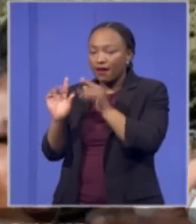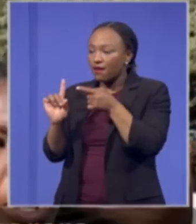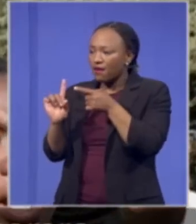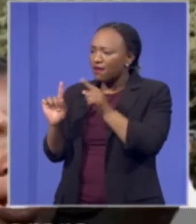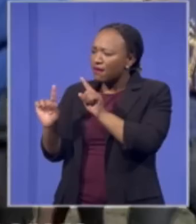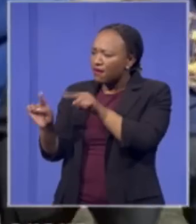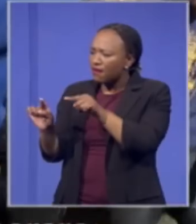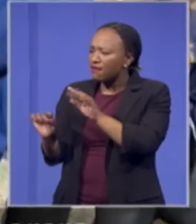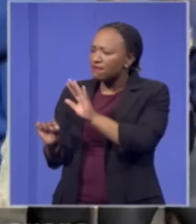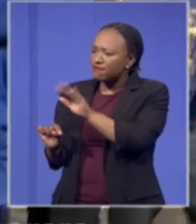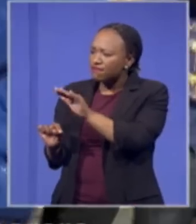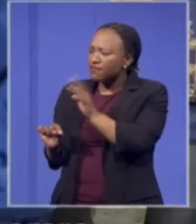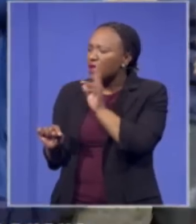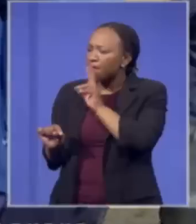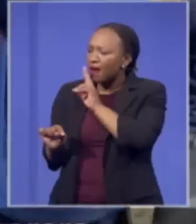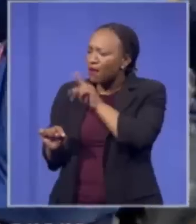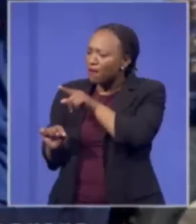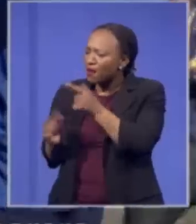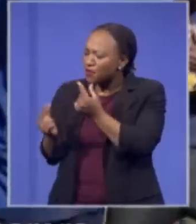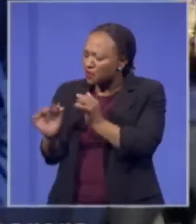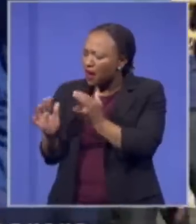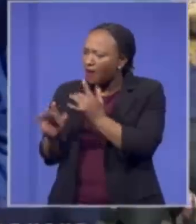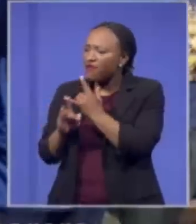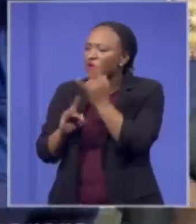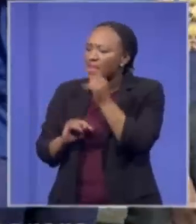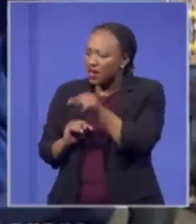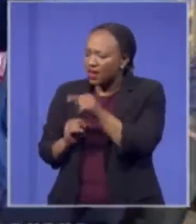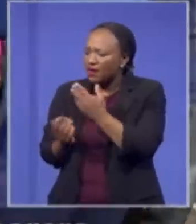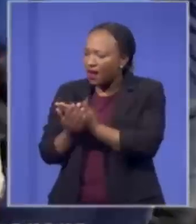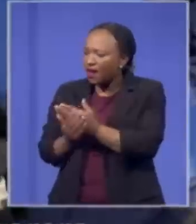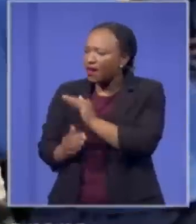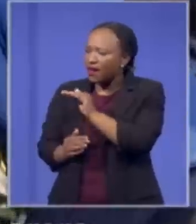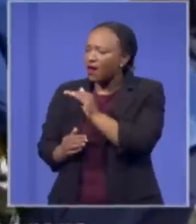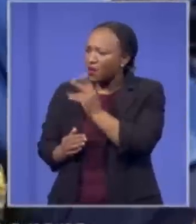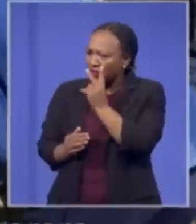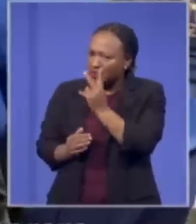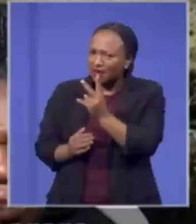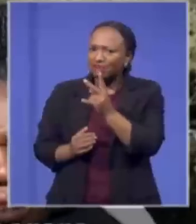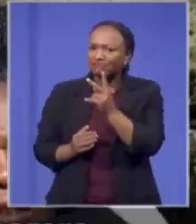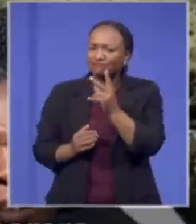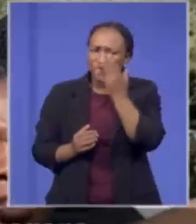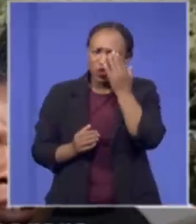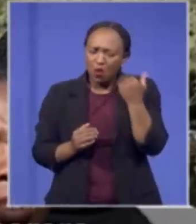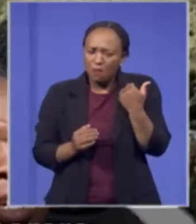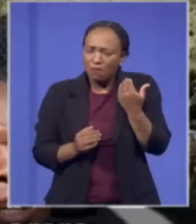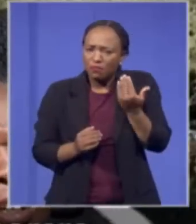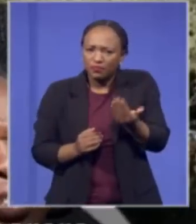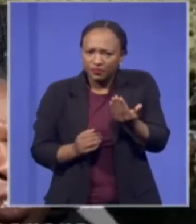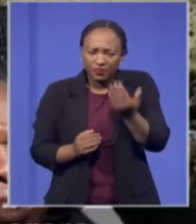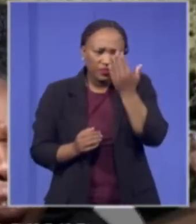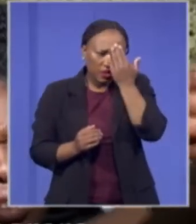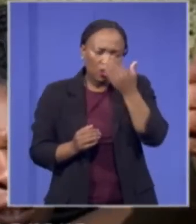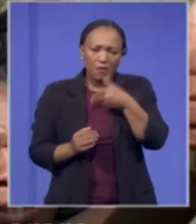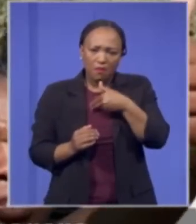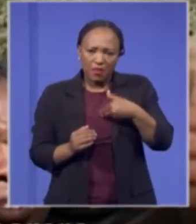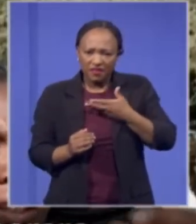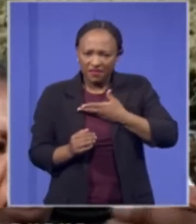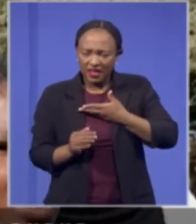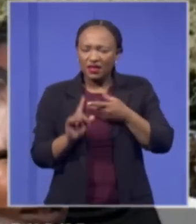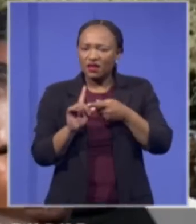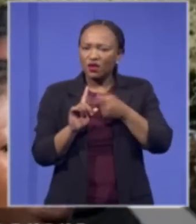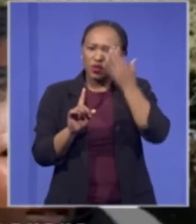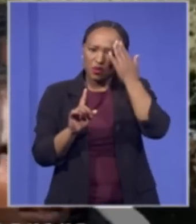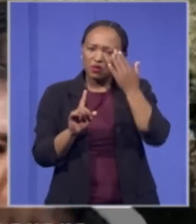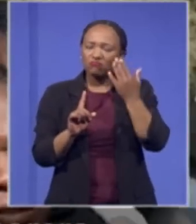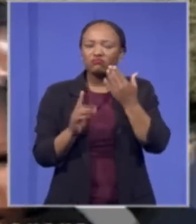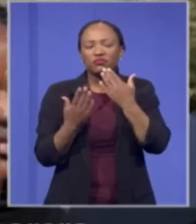ba botse gore malome Tete o dirile jang gore o tle o kgone go nna fa ka ra go bona re itse go tswang teng re itse batsadi re itse le go tswang teng